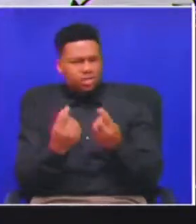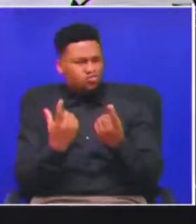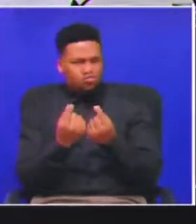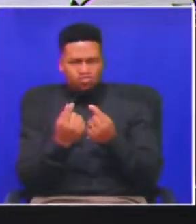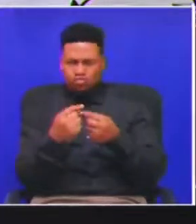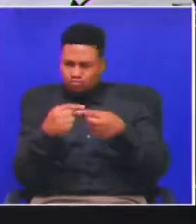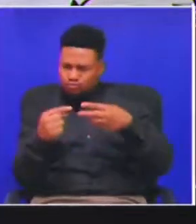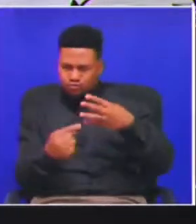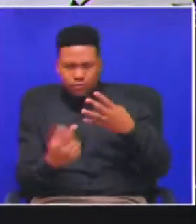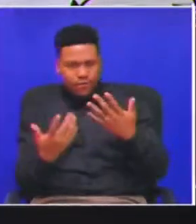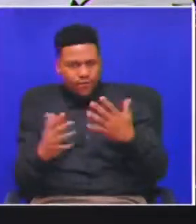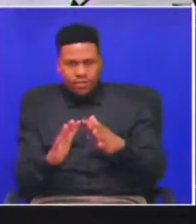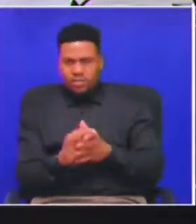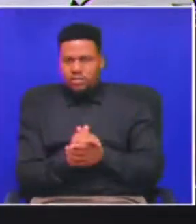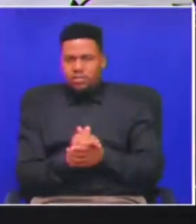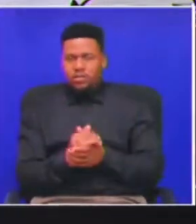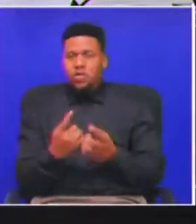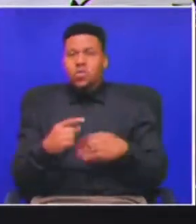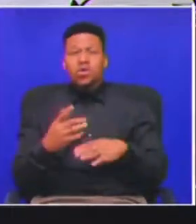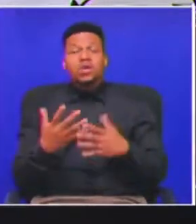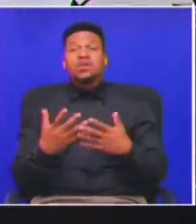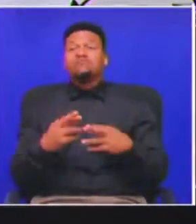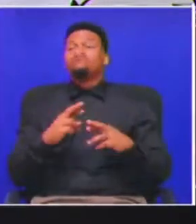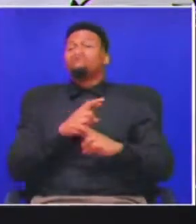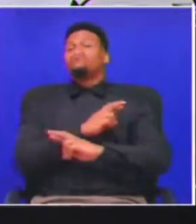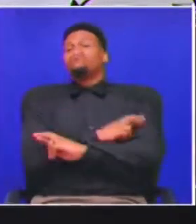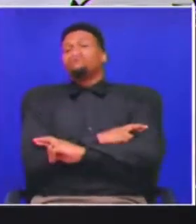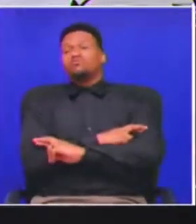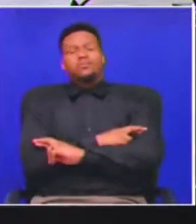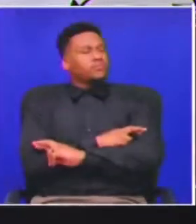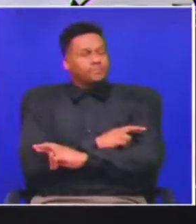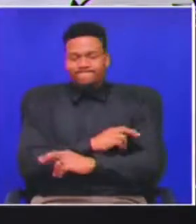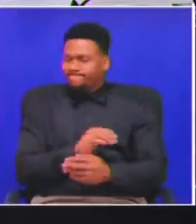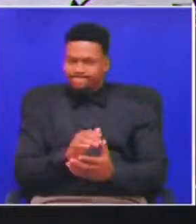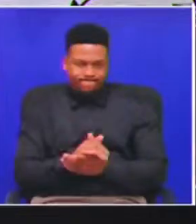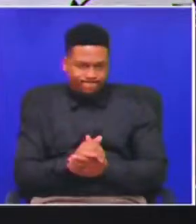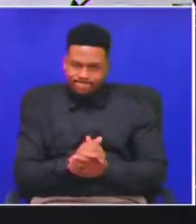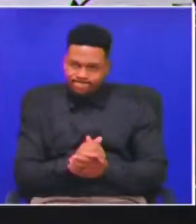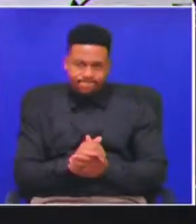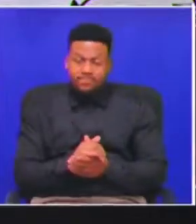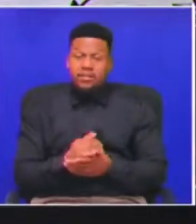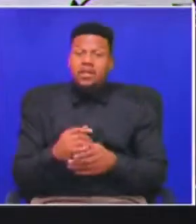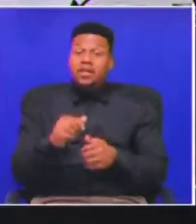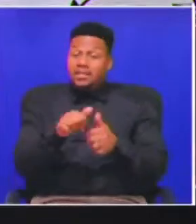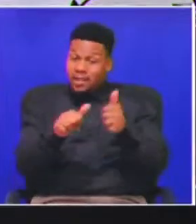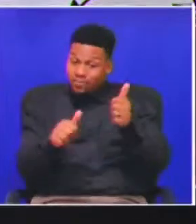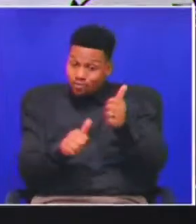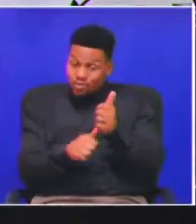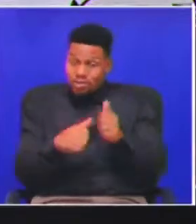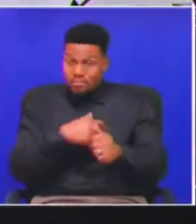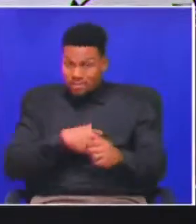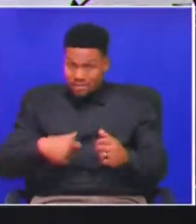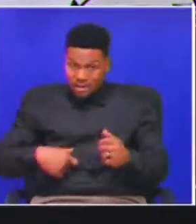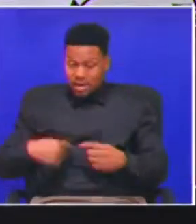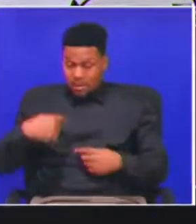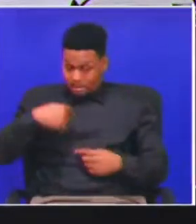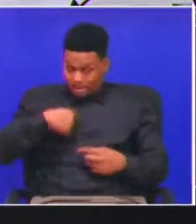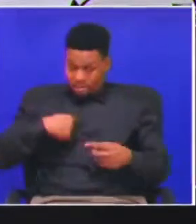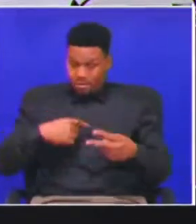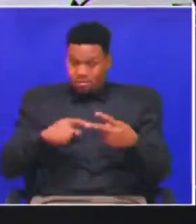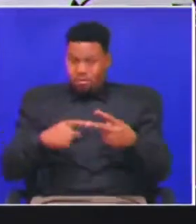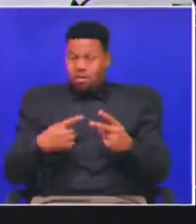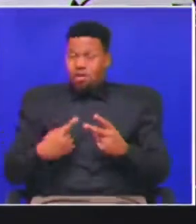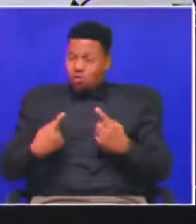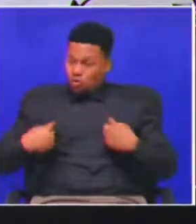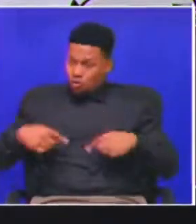let slip. And as we go around, Deputy President, myself, we hold business for us. We